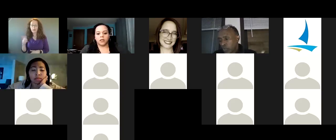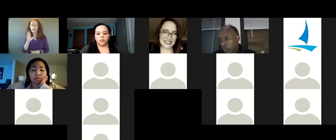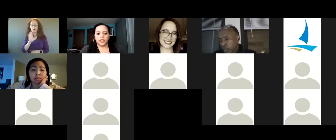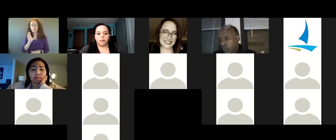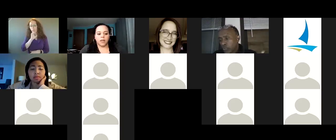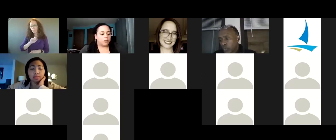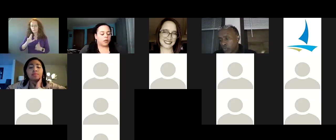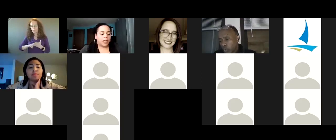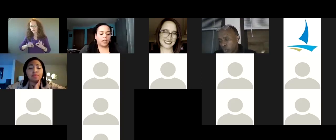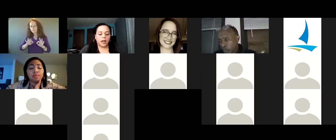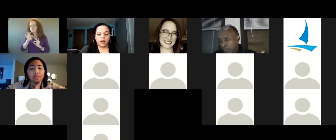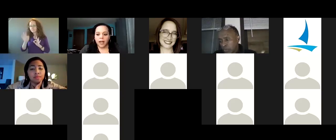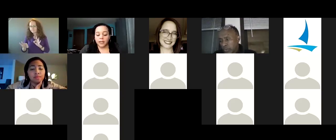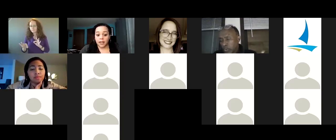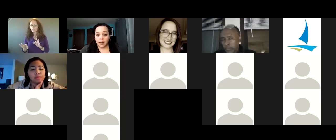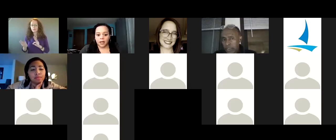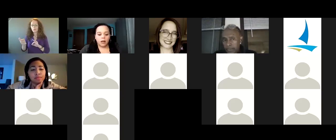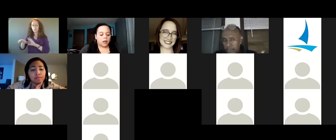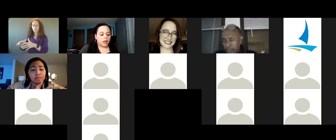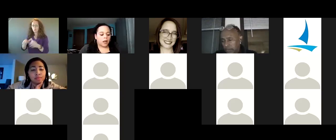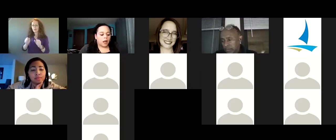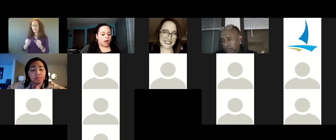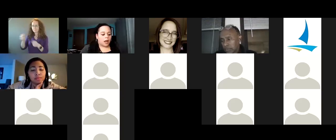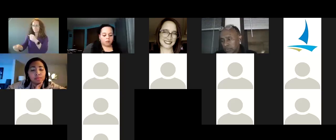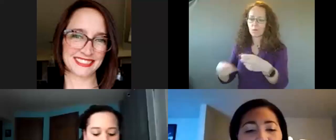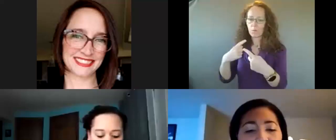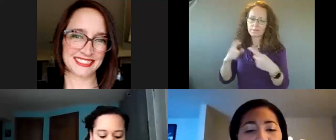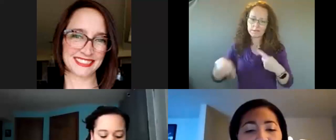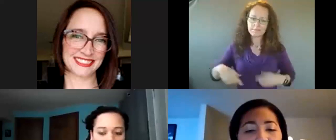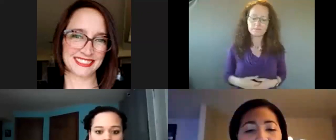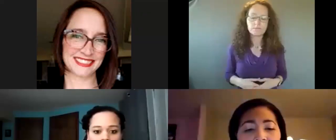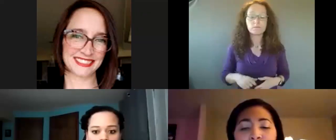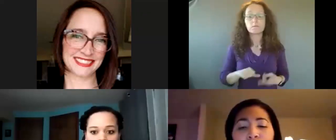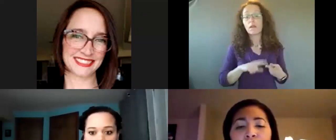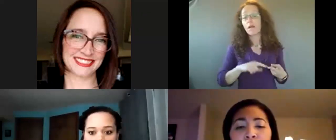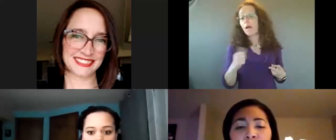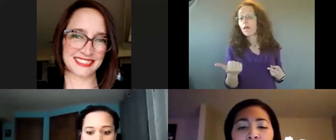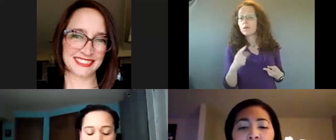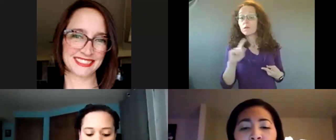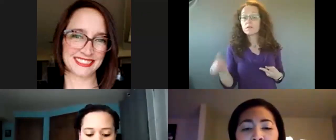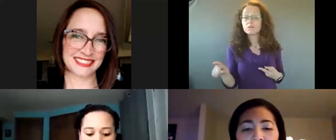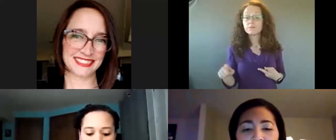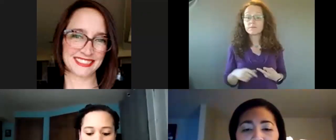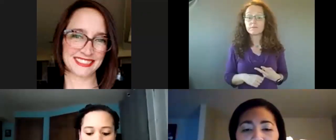that those groups can be deployed, um, as needed. Um, another question, um,